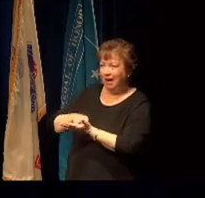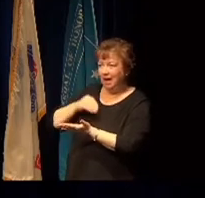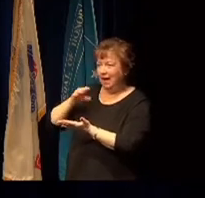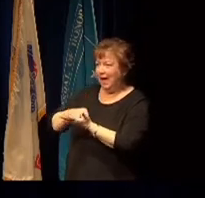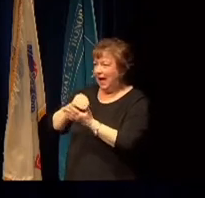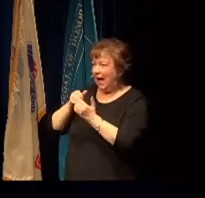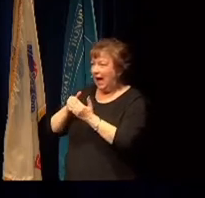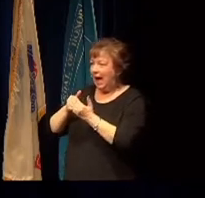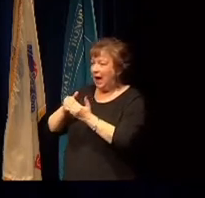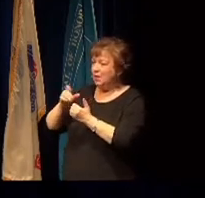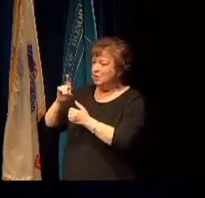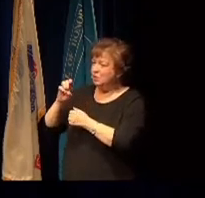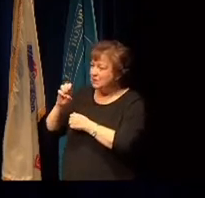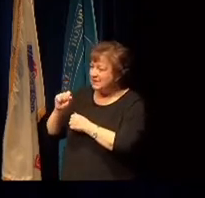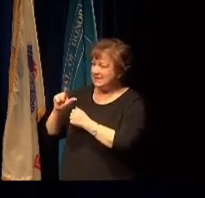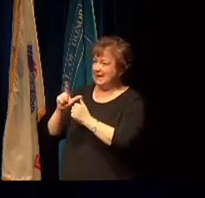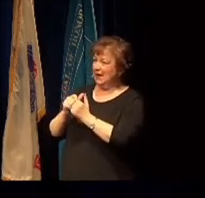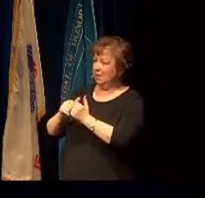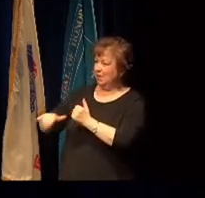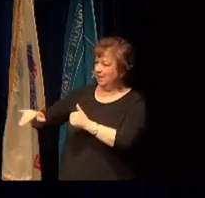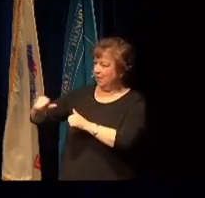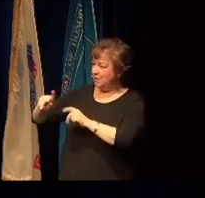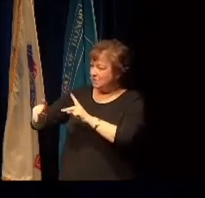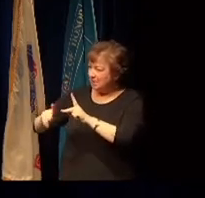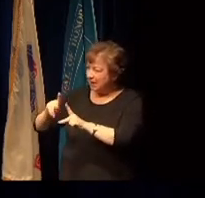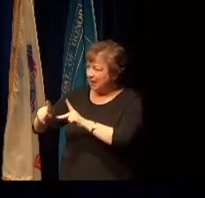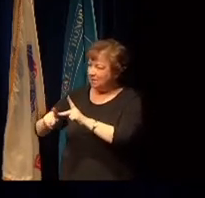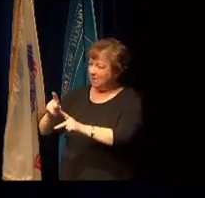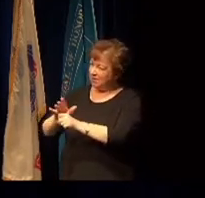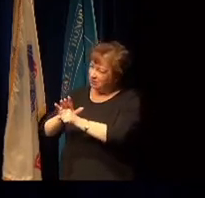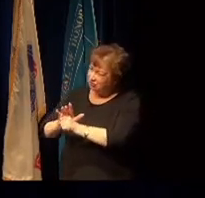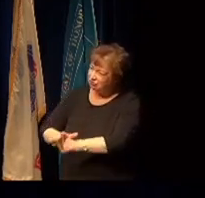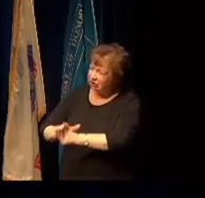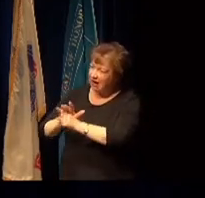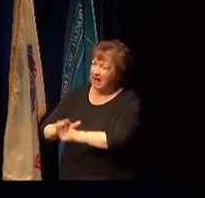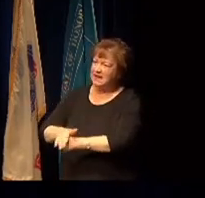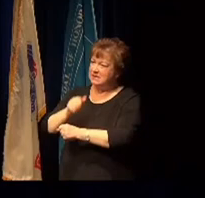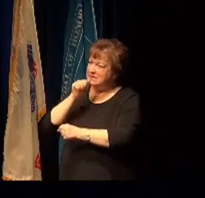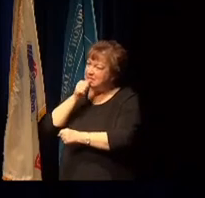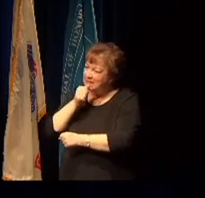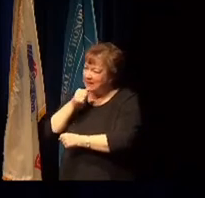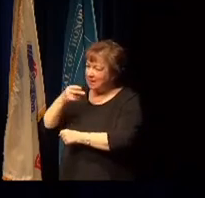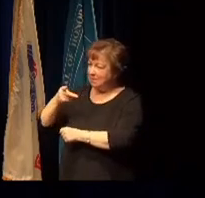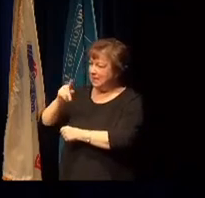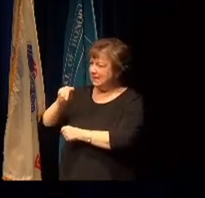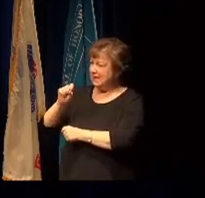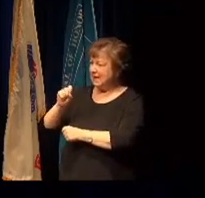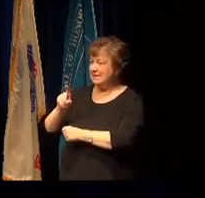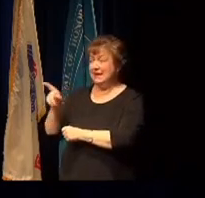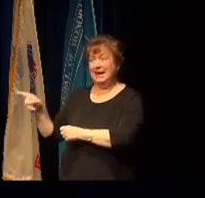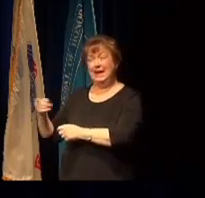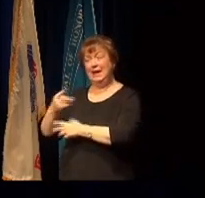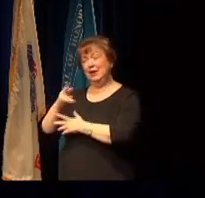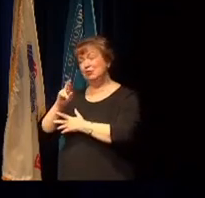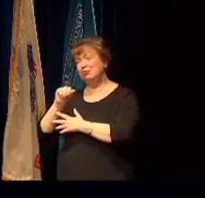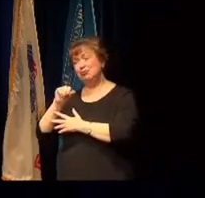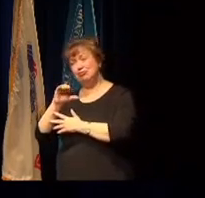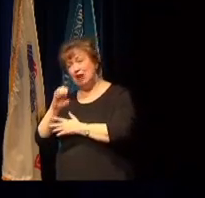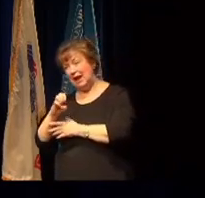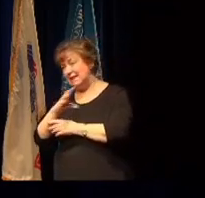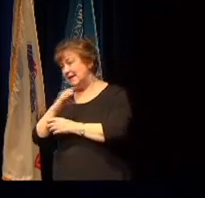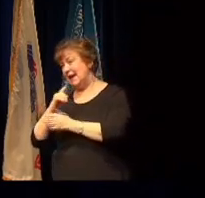with people in that kind of a stressful situation. He was a grace and truth. He